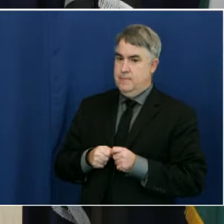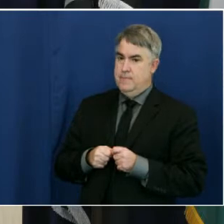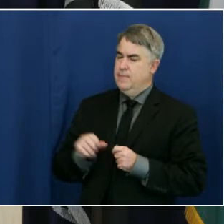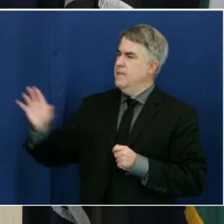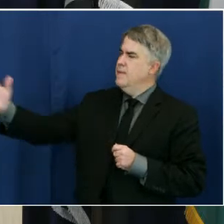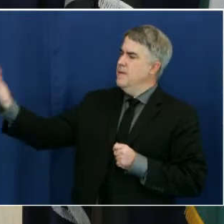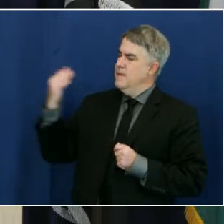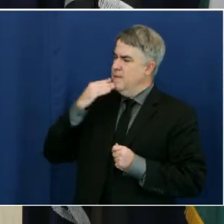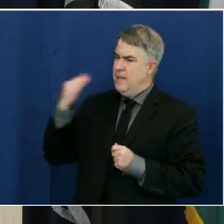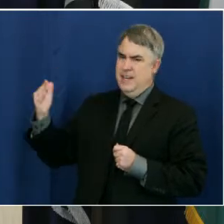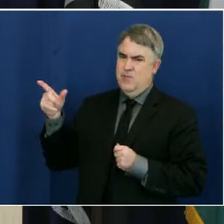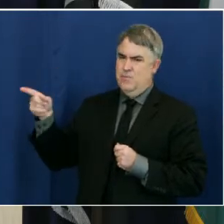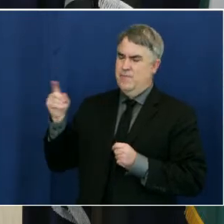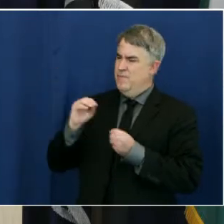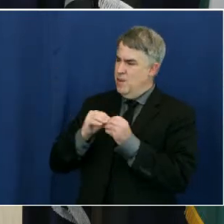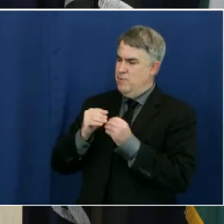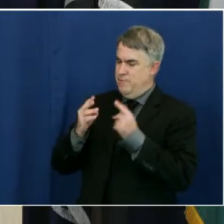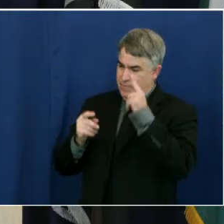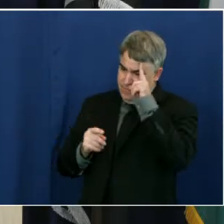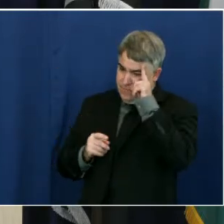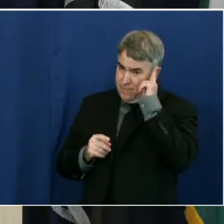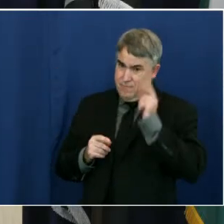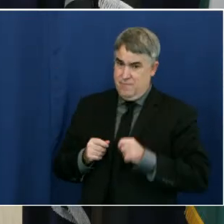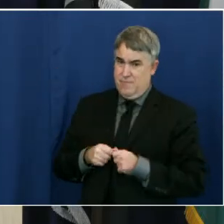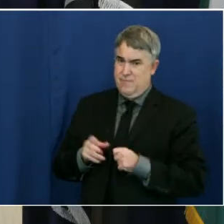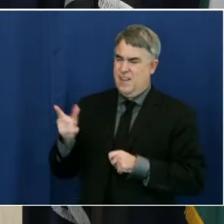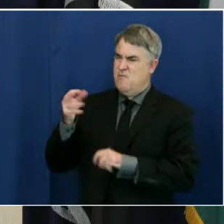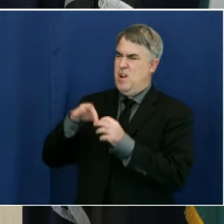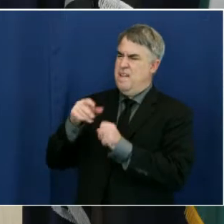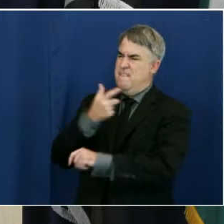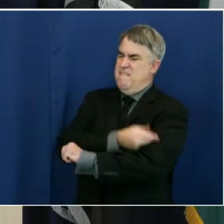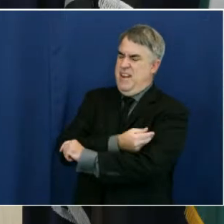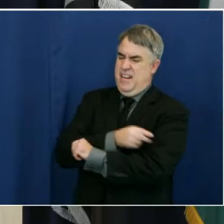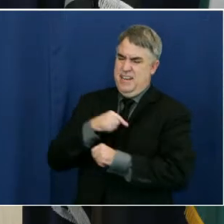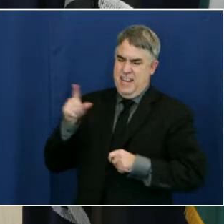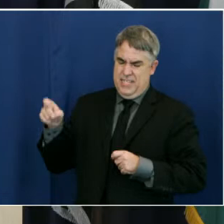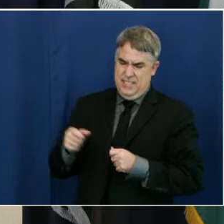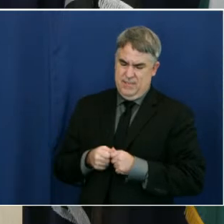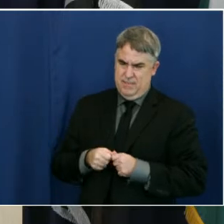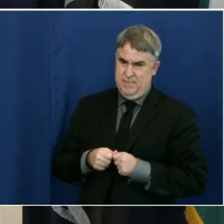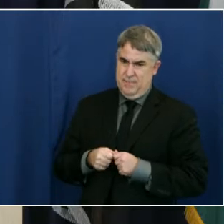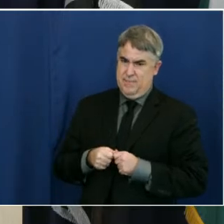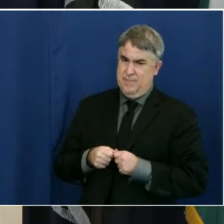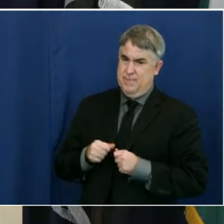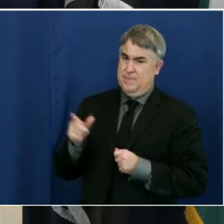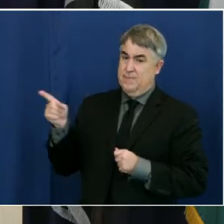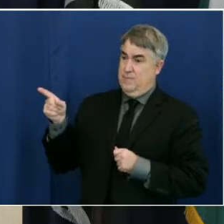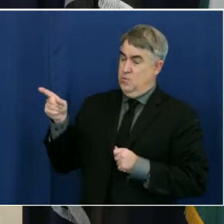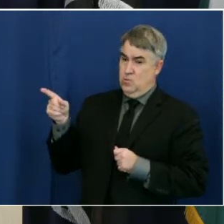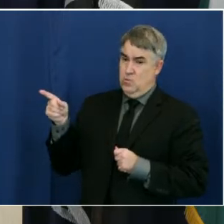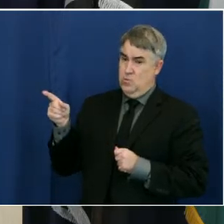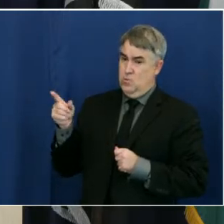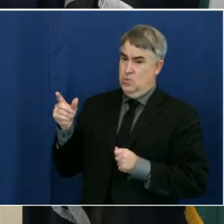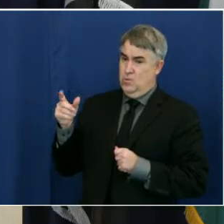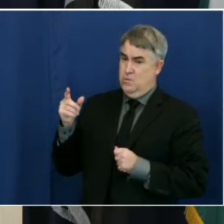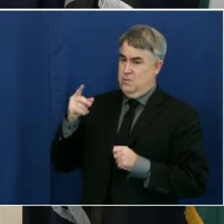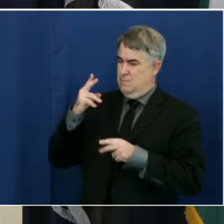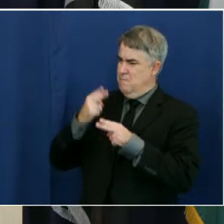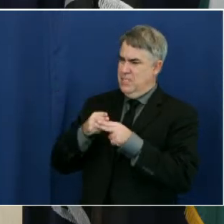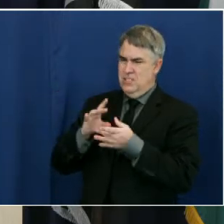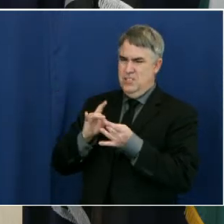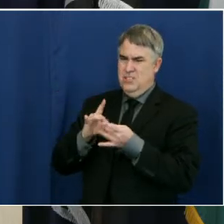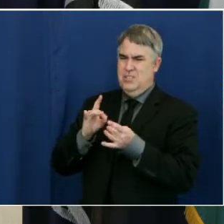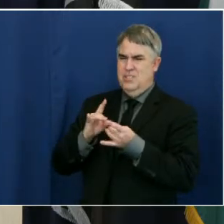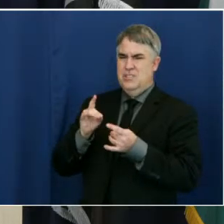couple quick vaccine-related questions. Supervisor Fletcher, you mentioned that San Diego 75 and up who don't